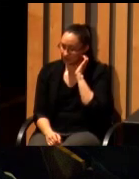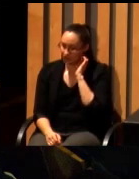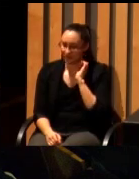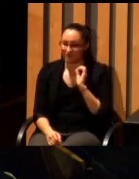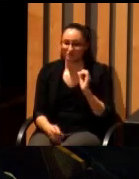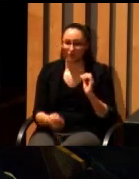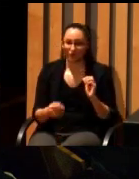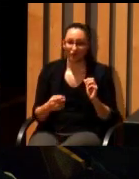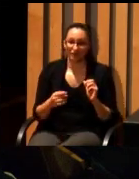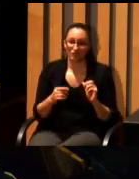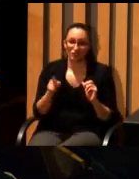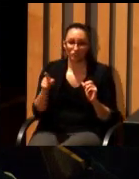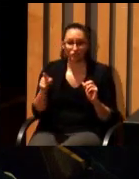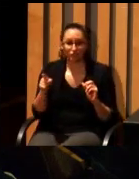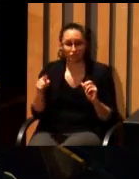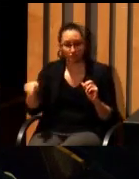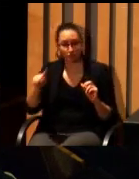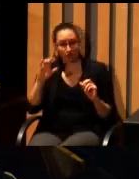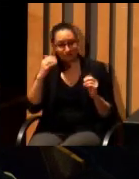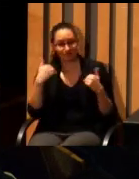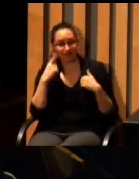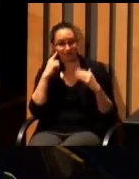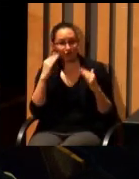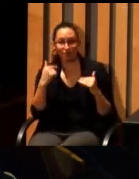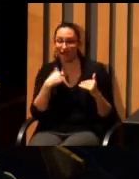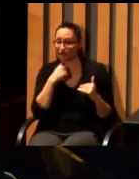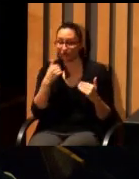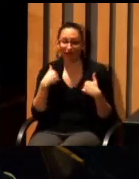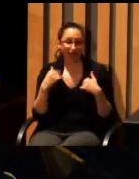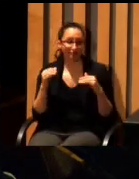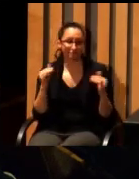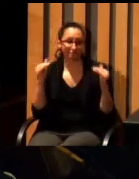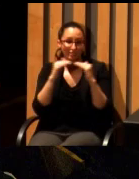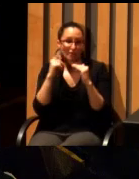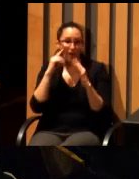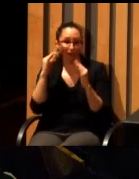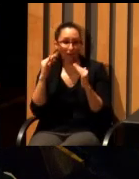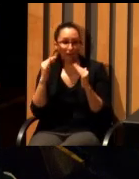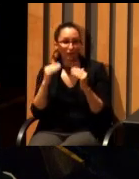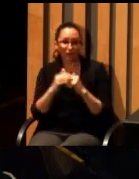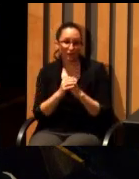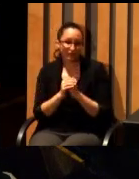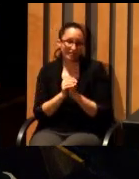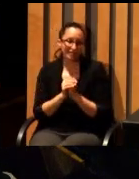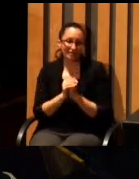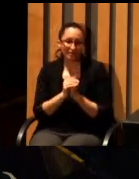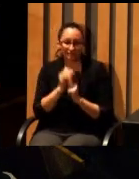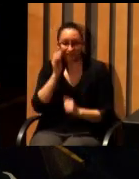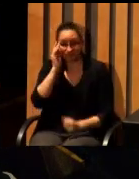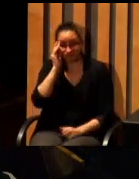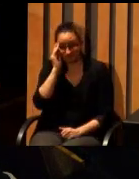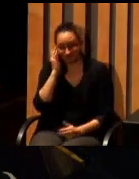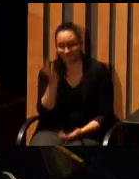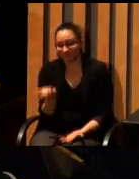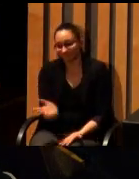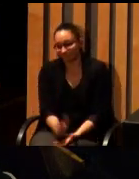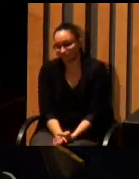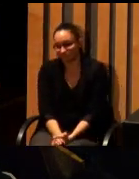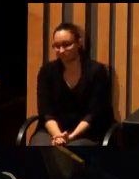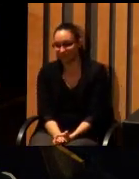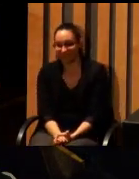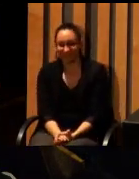hope about this thing changing as other people do, because, like I said, it's been like